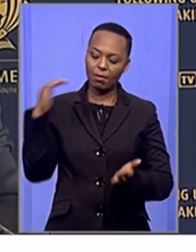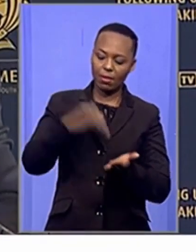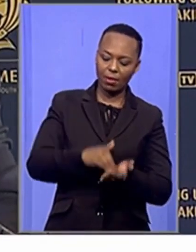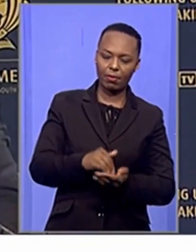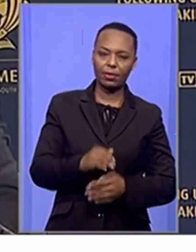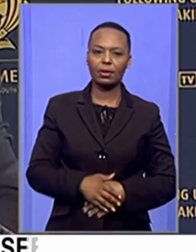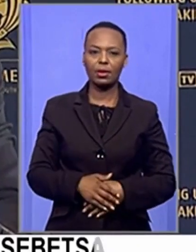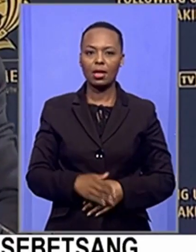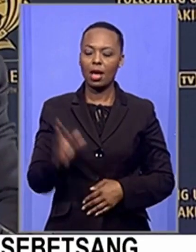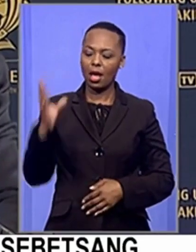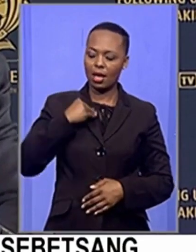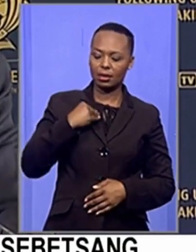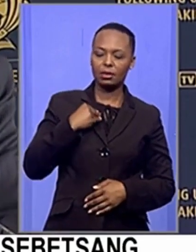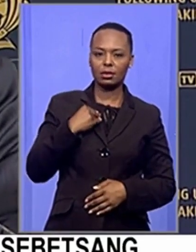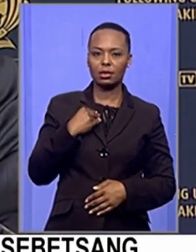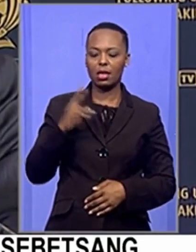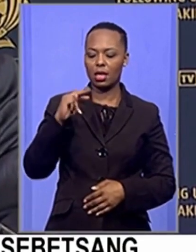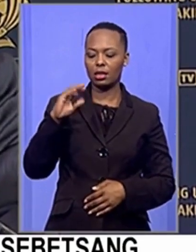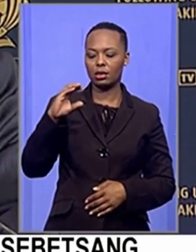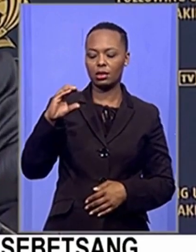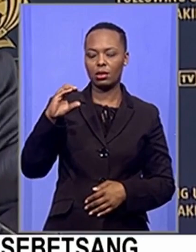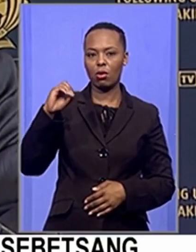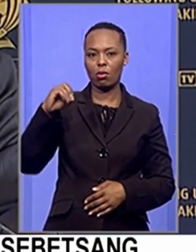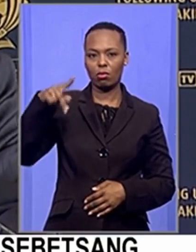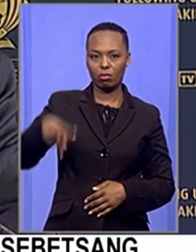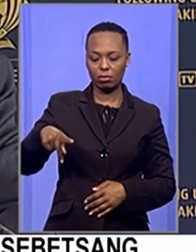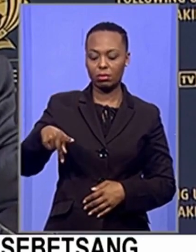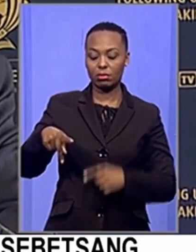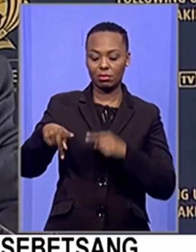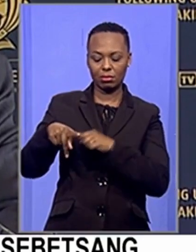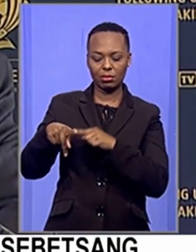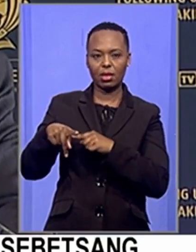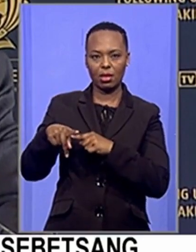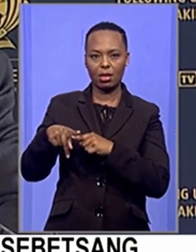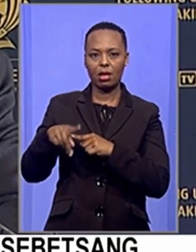the NCOP will compile a report